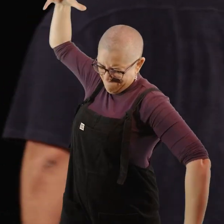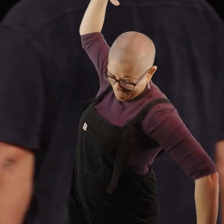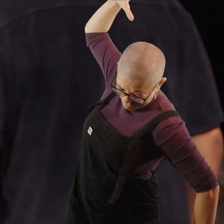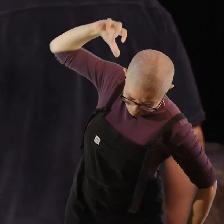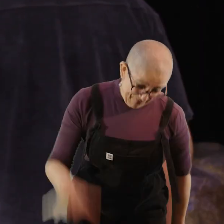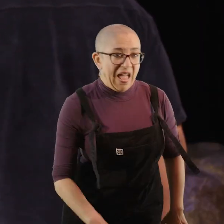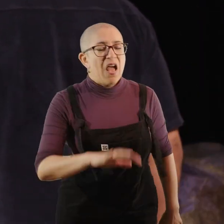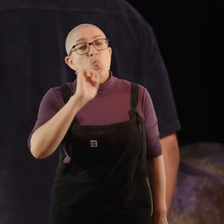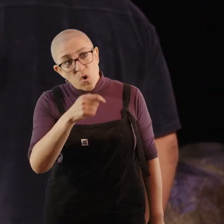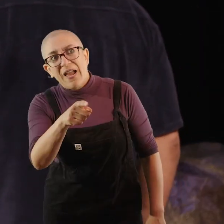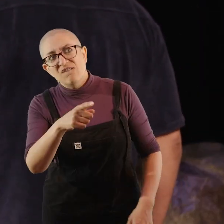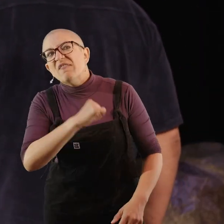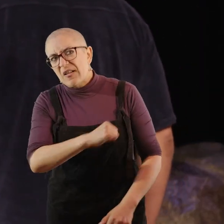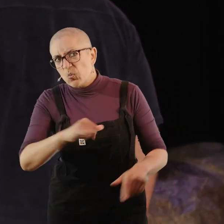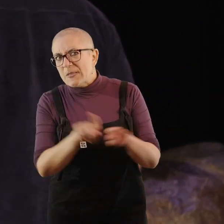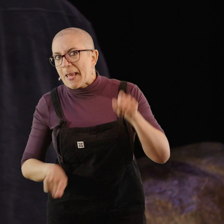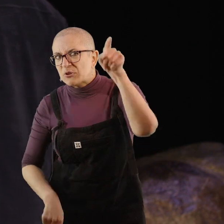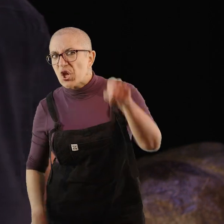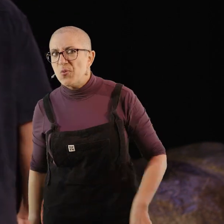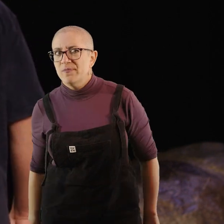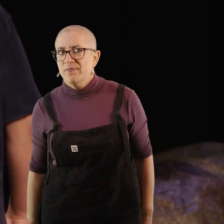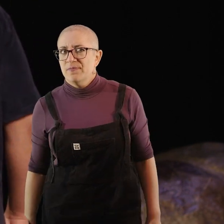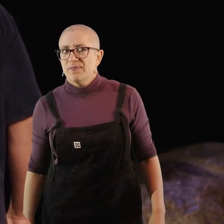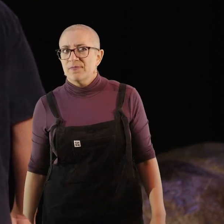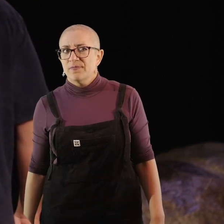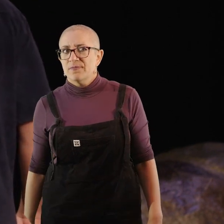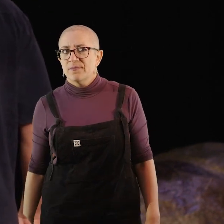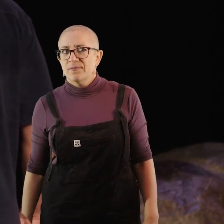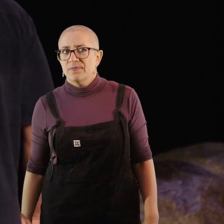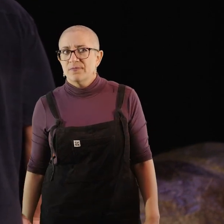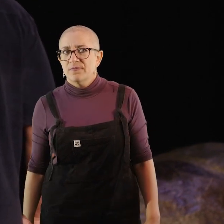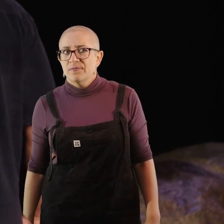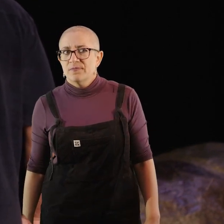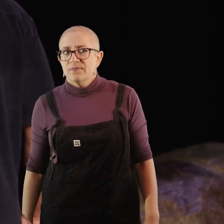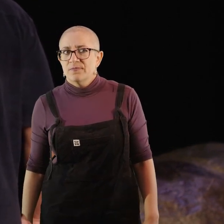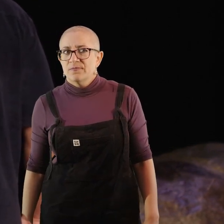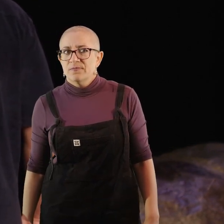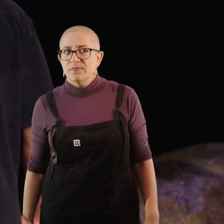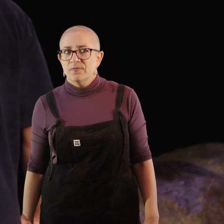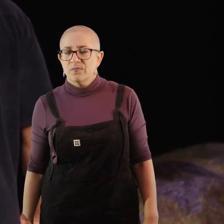and dashed the brains out had I so sworn as you have done to this.